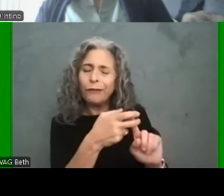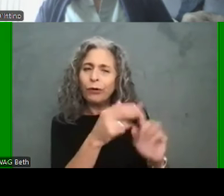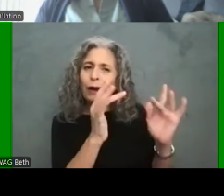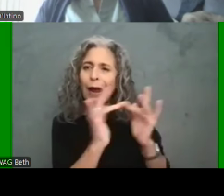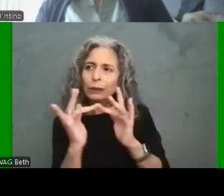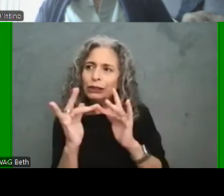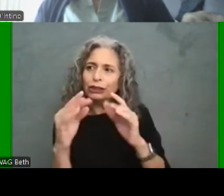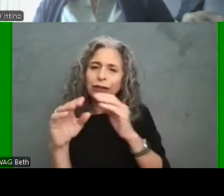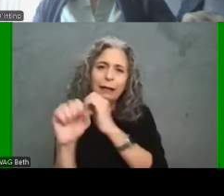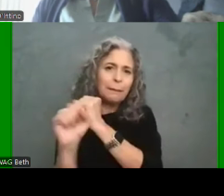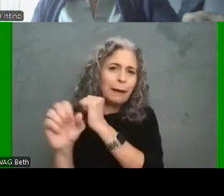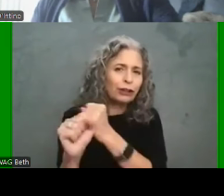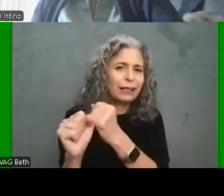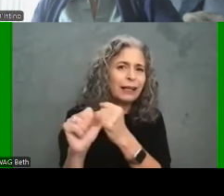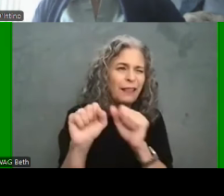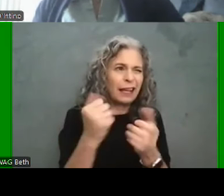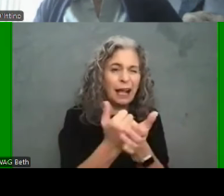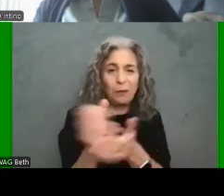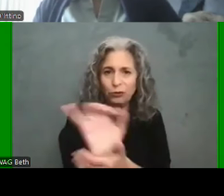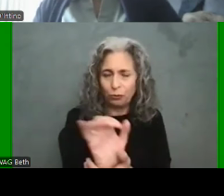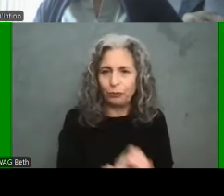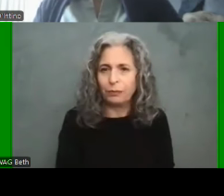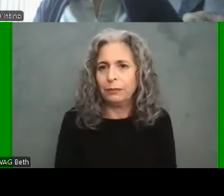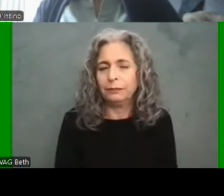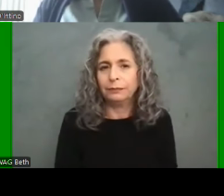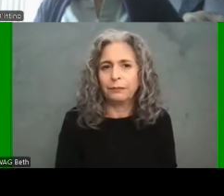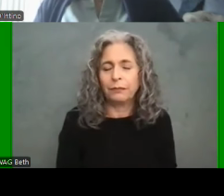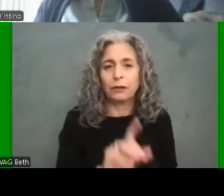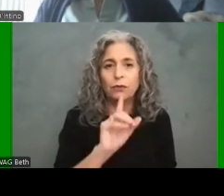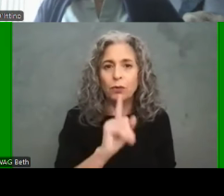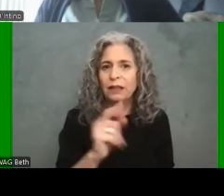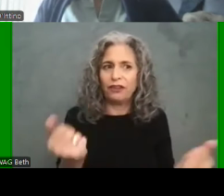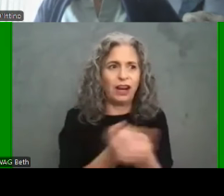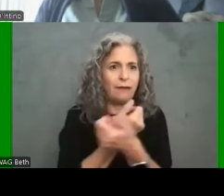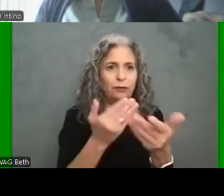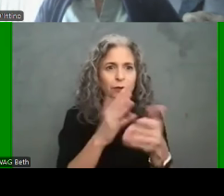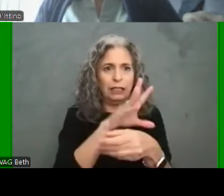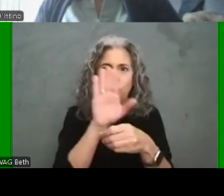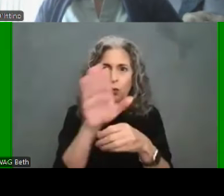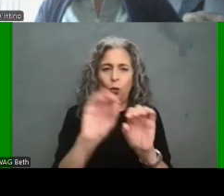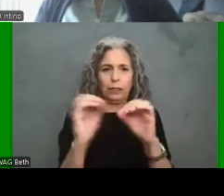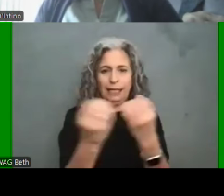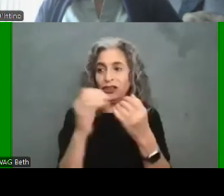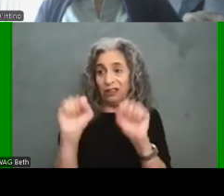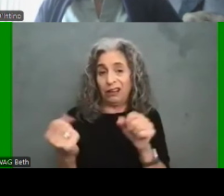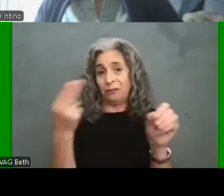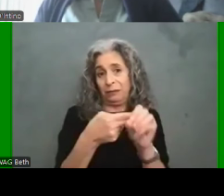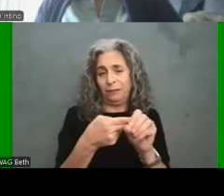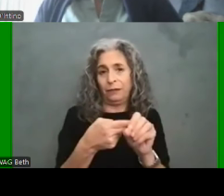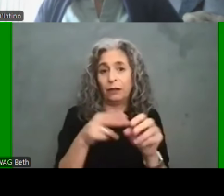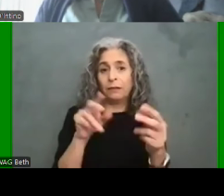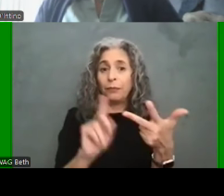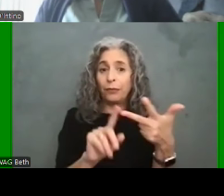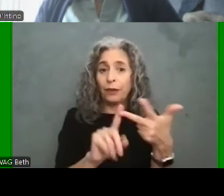could help out there as well. So really, it's for everybody in your organization. And then we have strategic